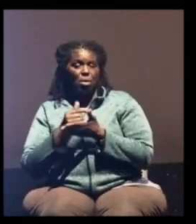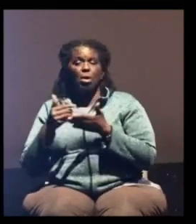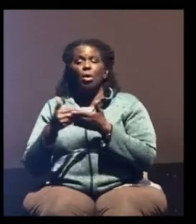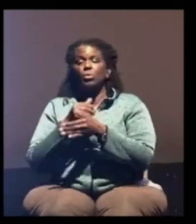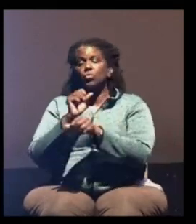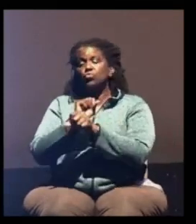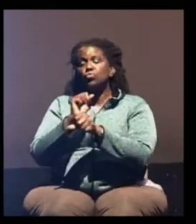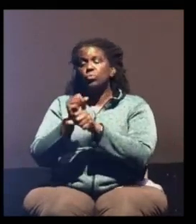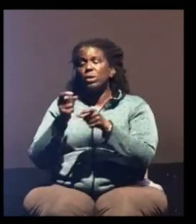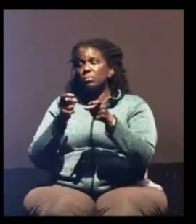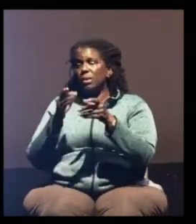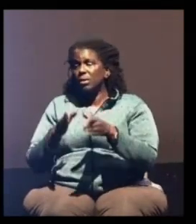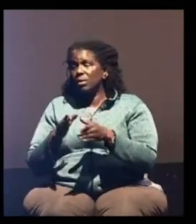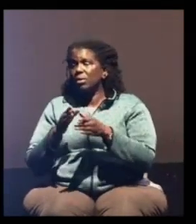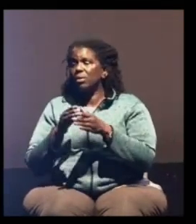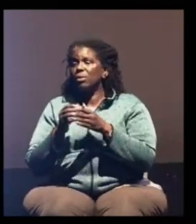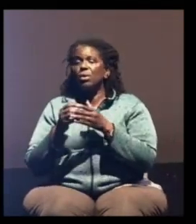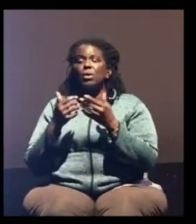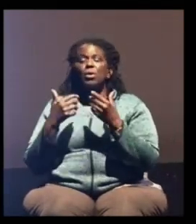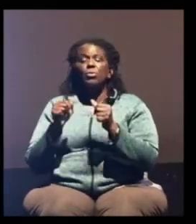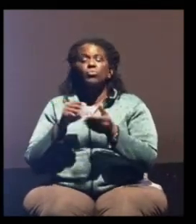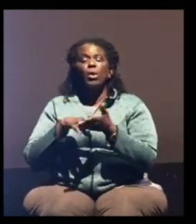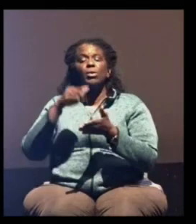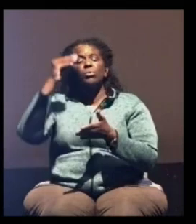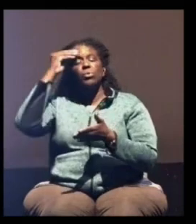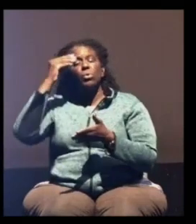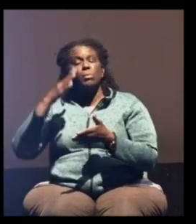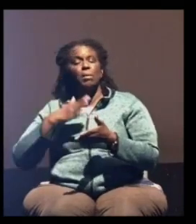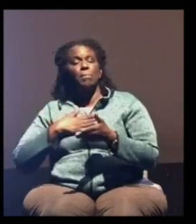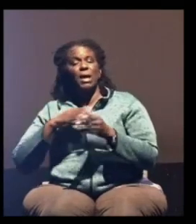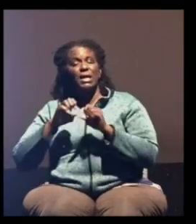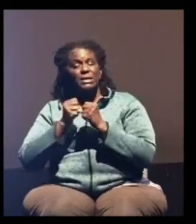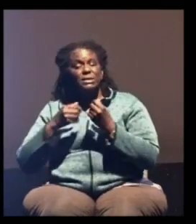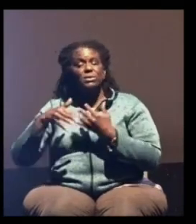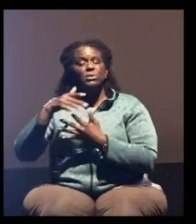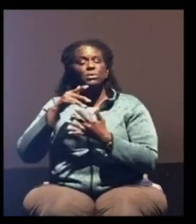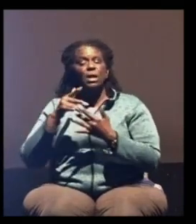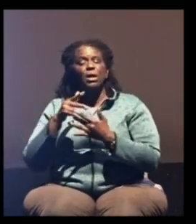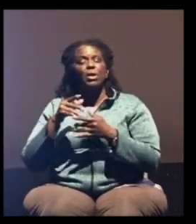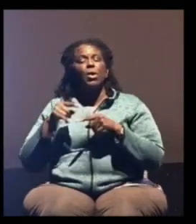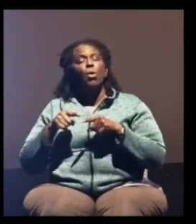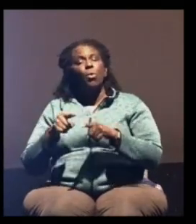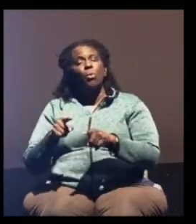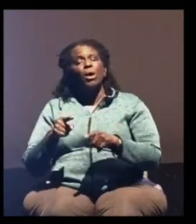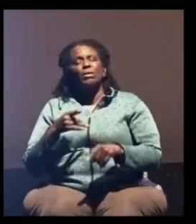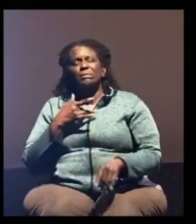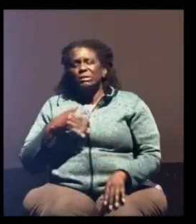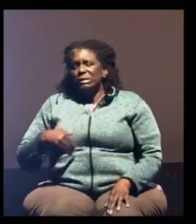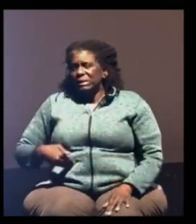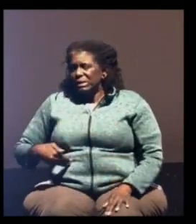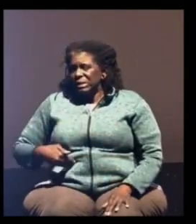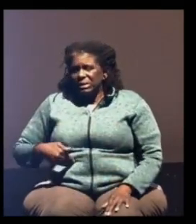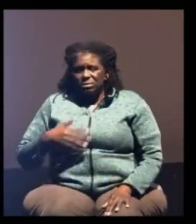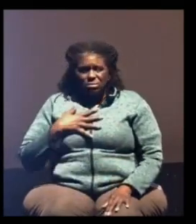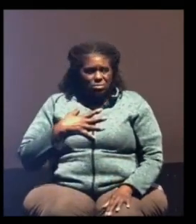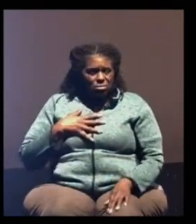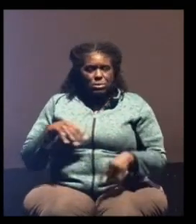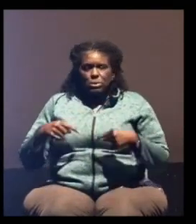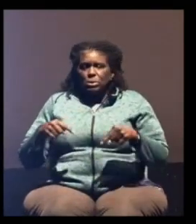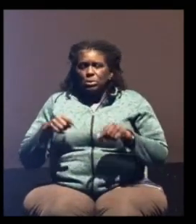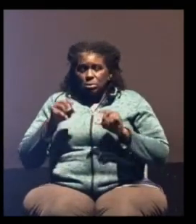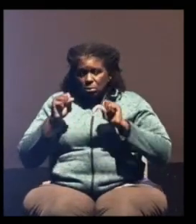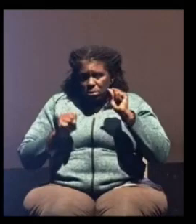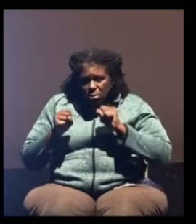career manager, striving to learn about my society, all while having deep issues of self-anxiety, fear, and